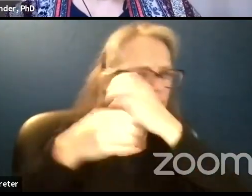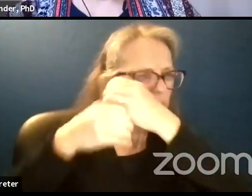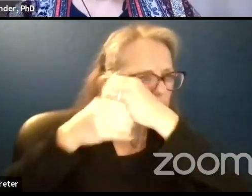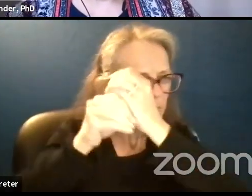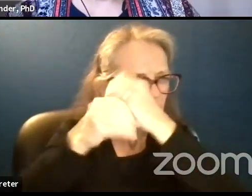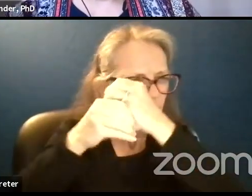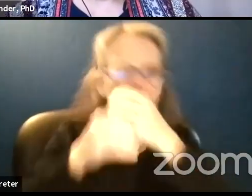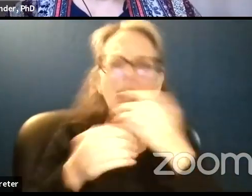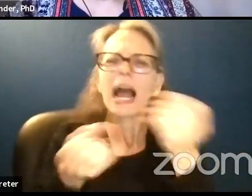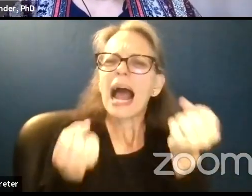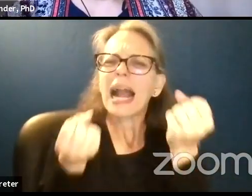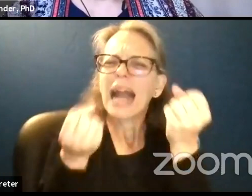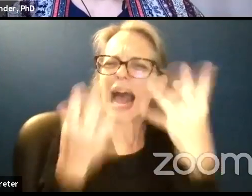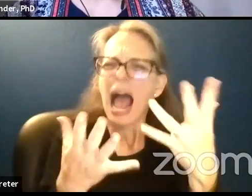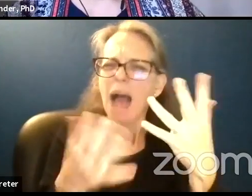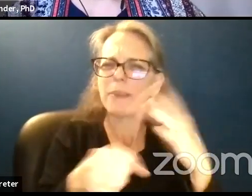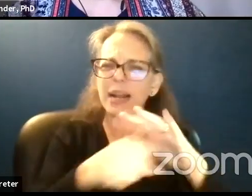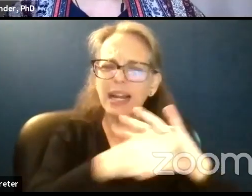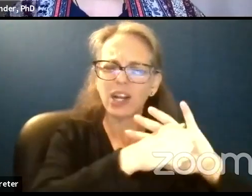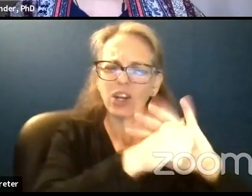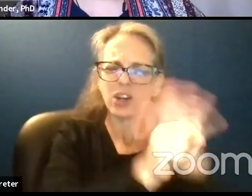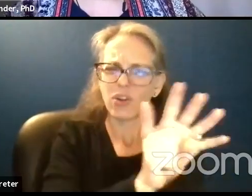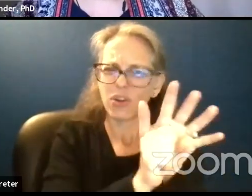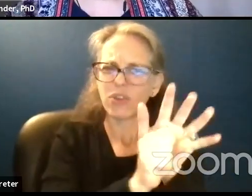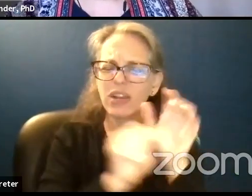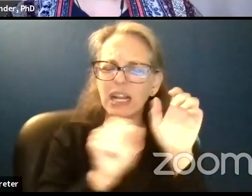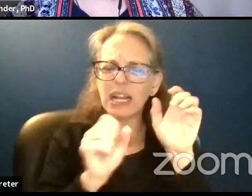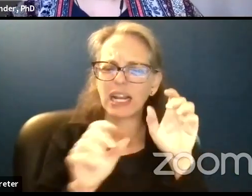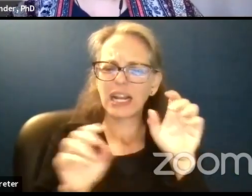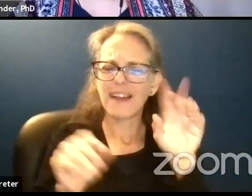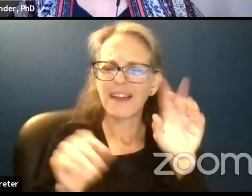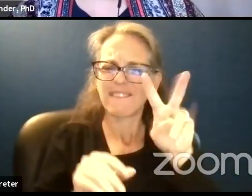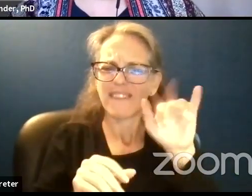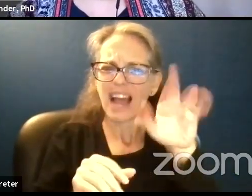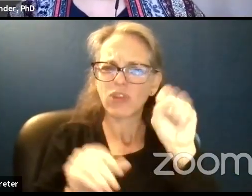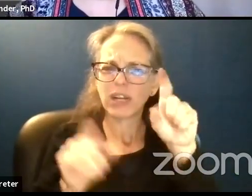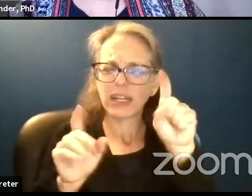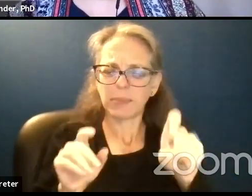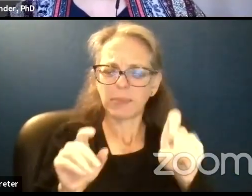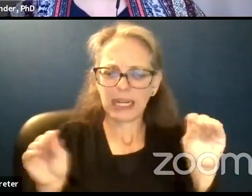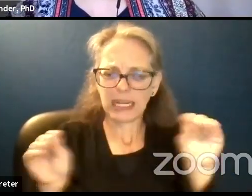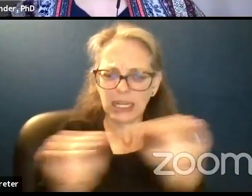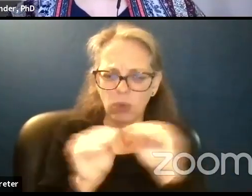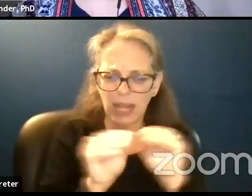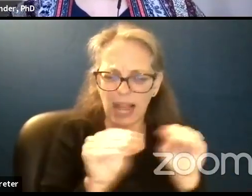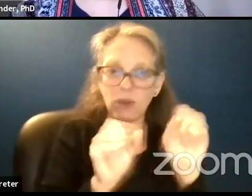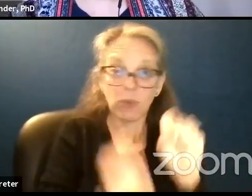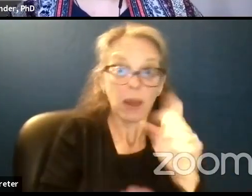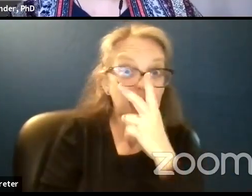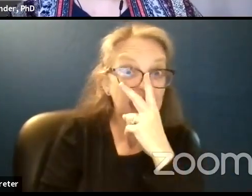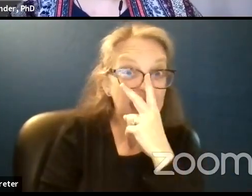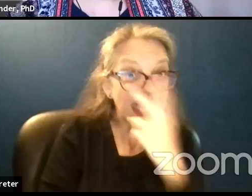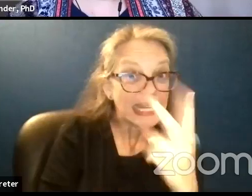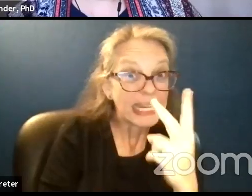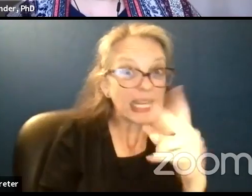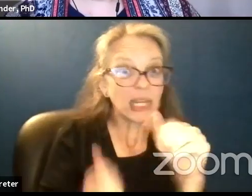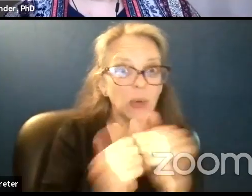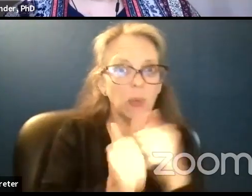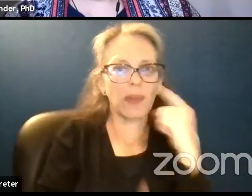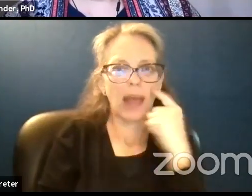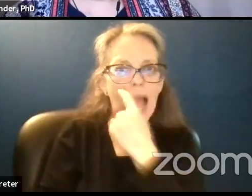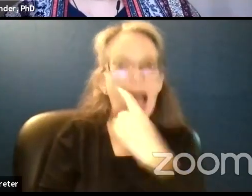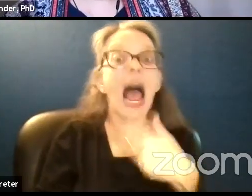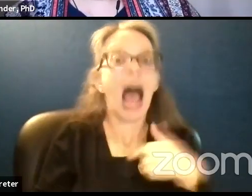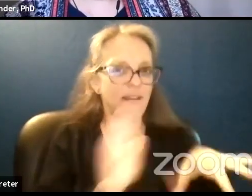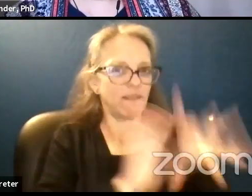many coronaviruses would have to be put together to be able to see it with our eyes? And I'm actually going to screen share because I did find a